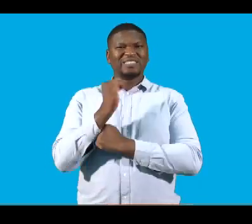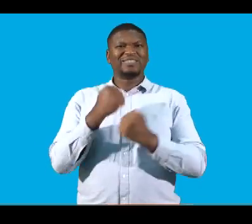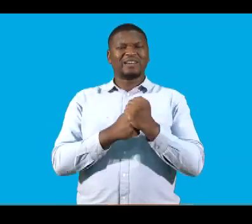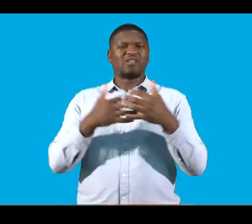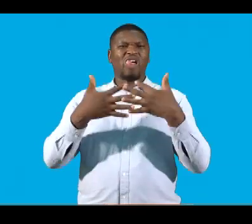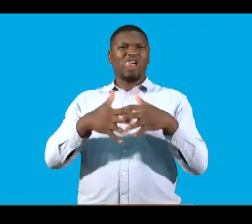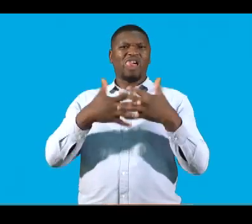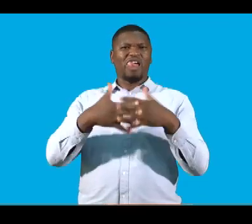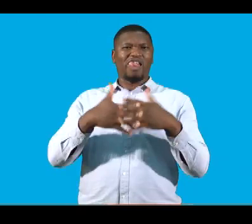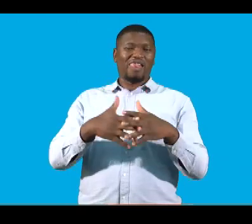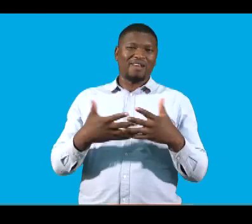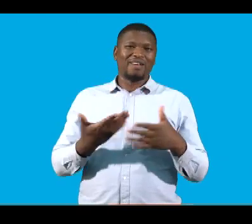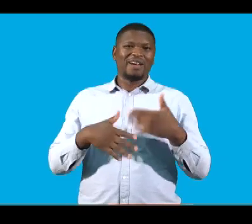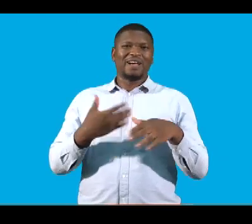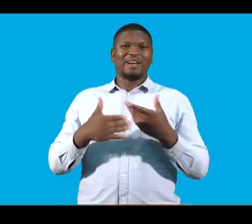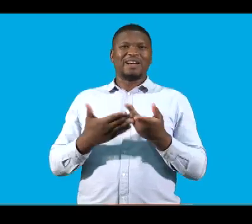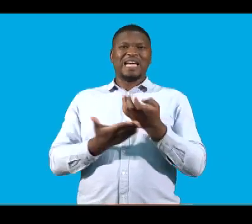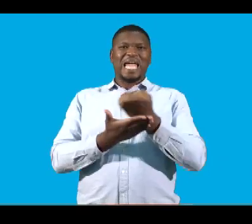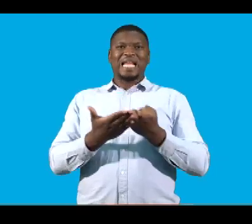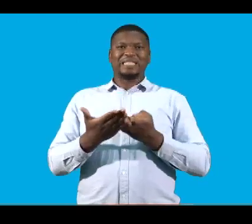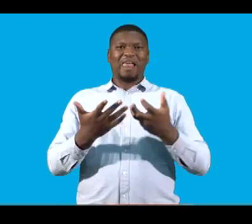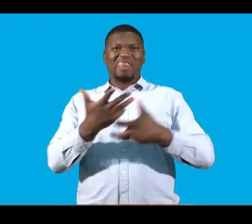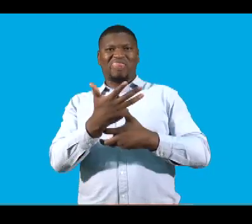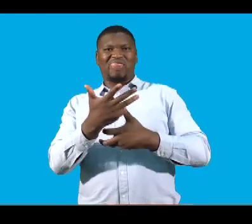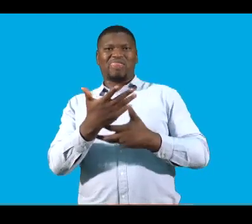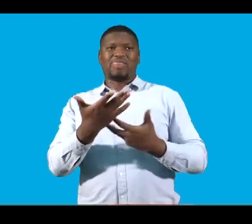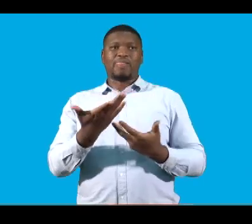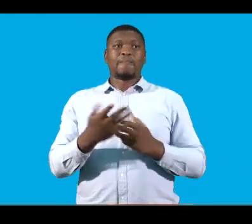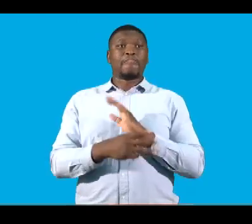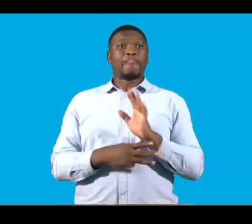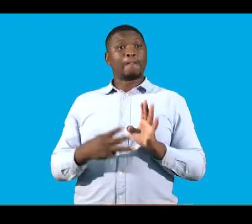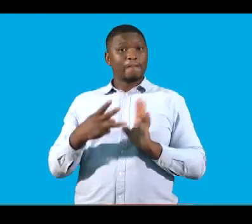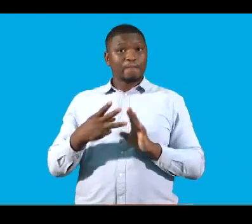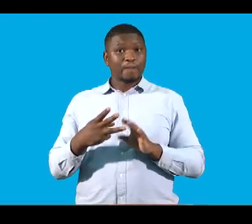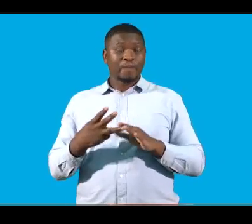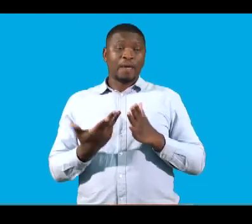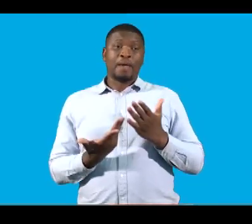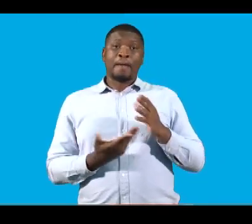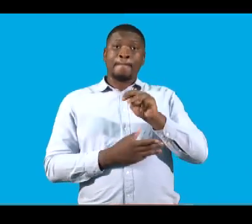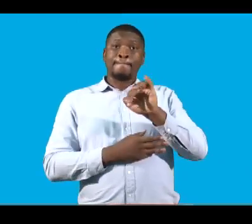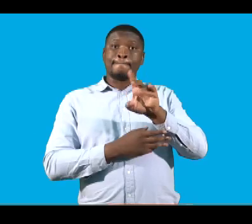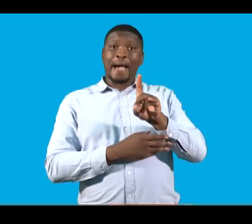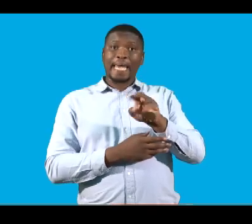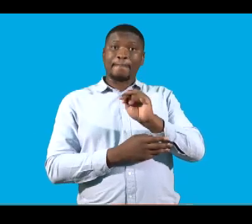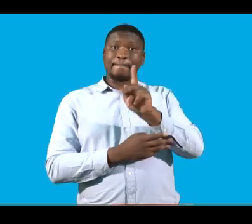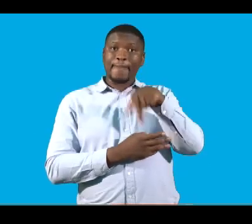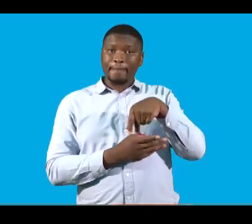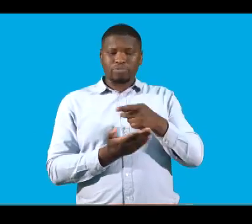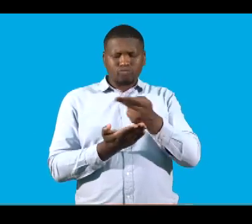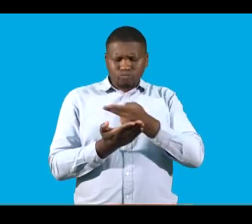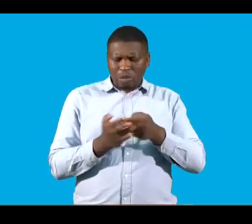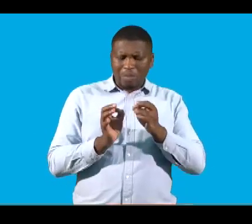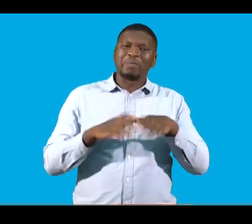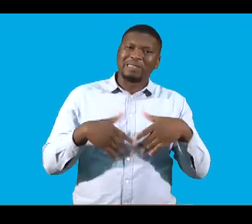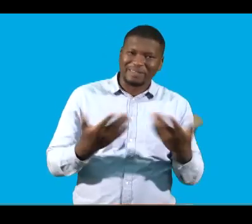not structured correctly, resulting in an incoherent essay. Owing to poor mind mapping and a lack of planning, the